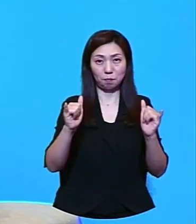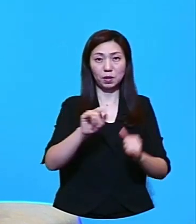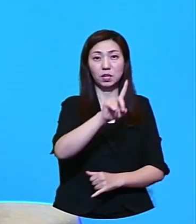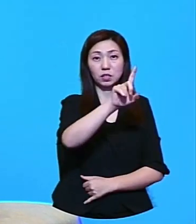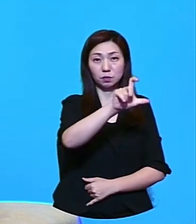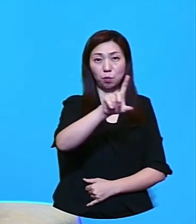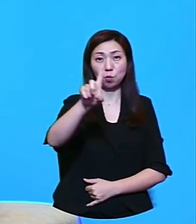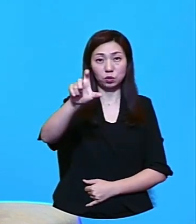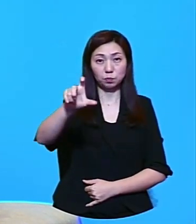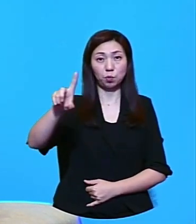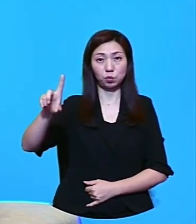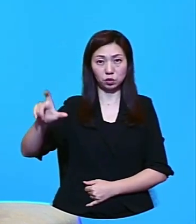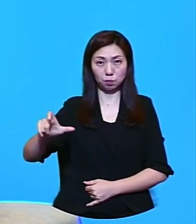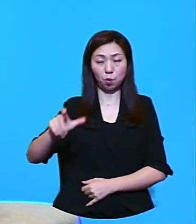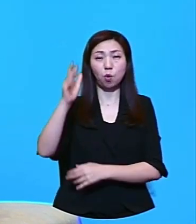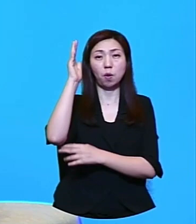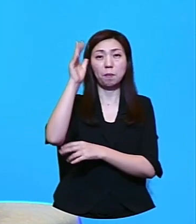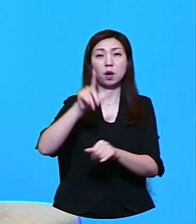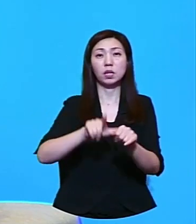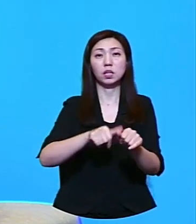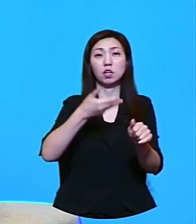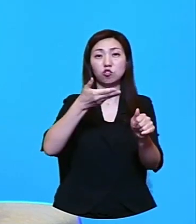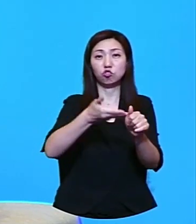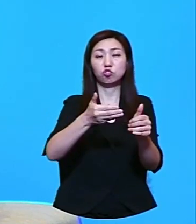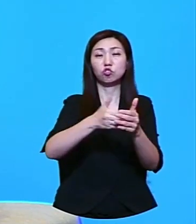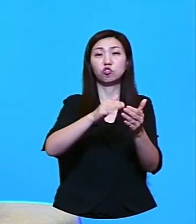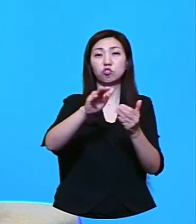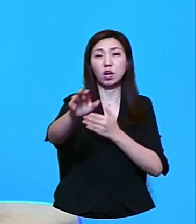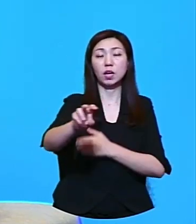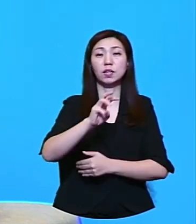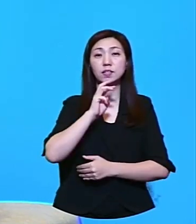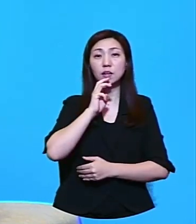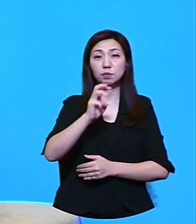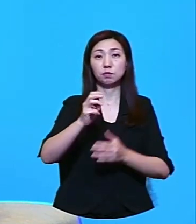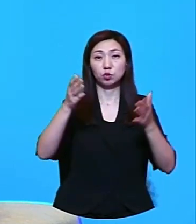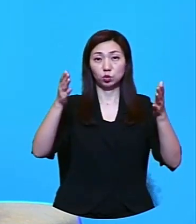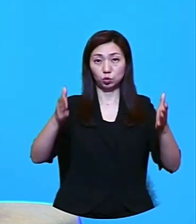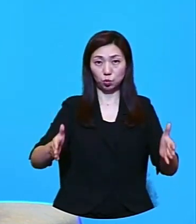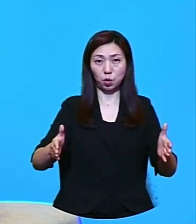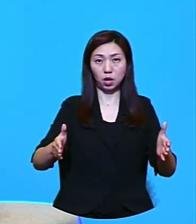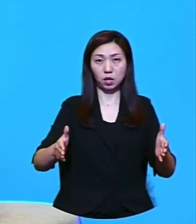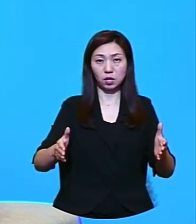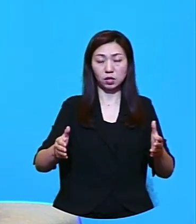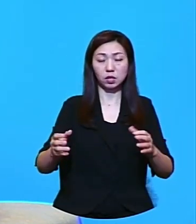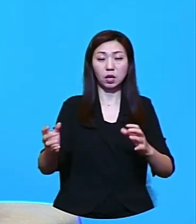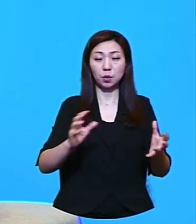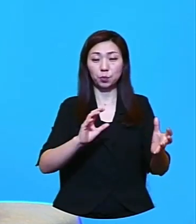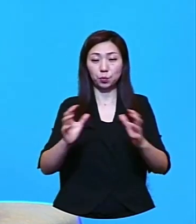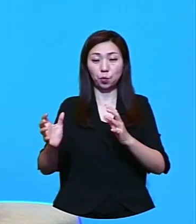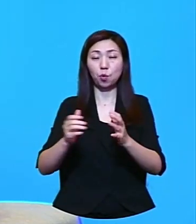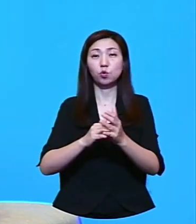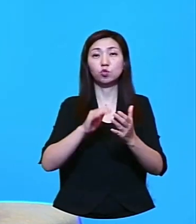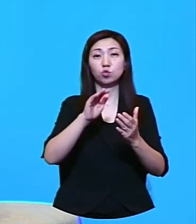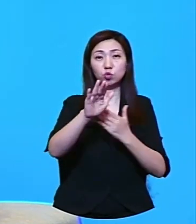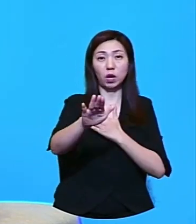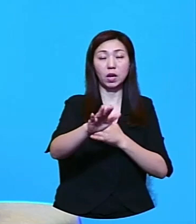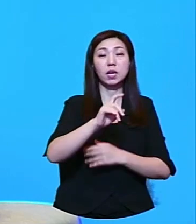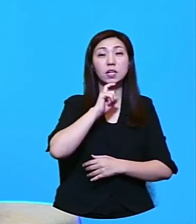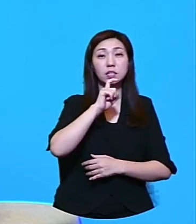30 minutes discussion among the speakers, and 10 minutes for Q&A session from the